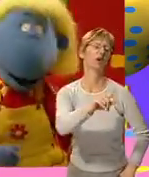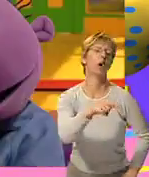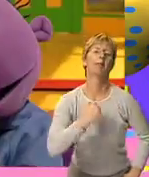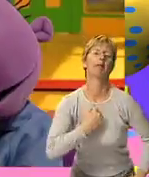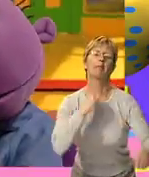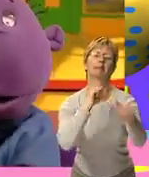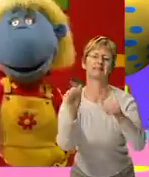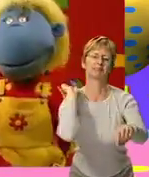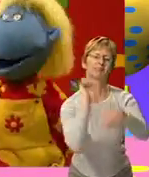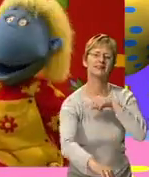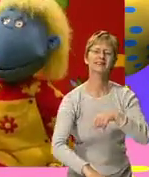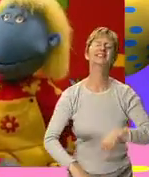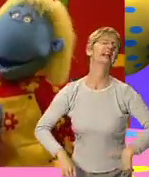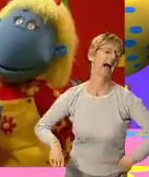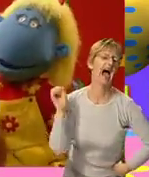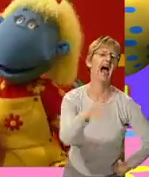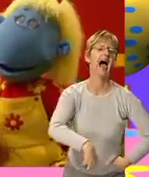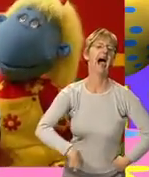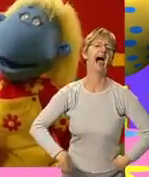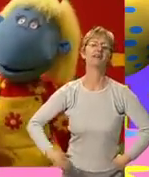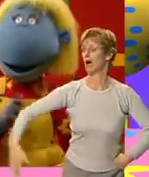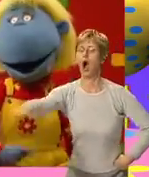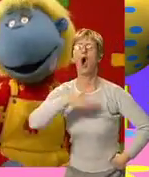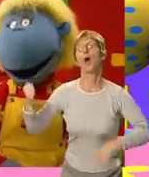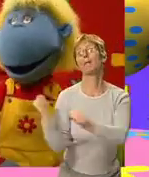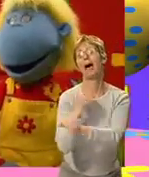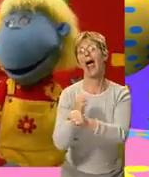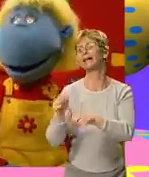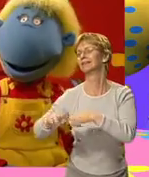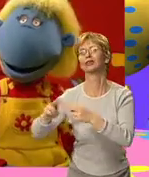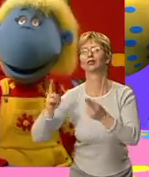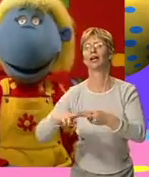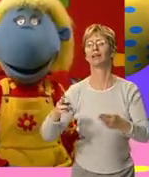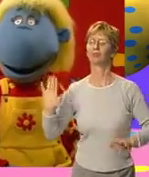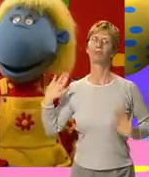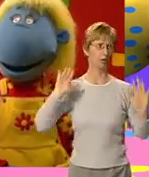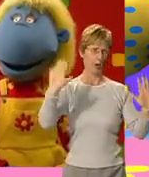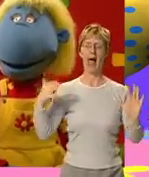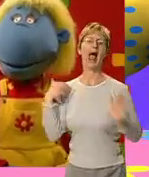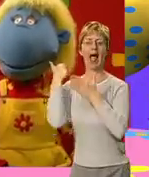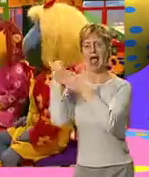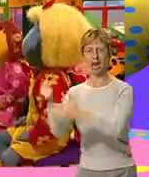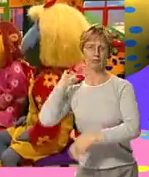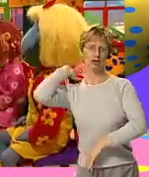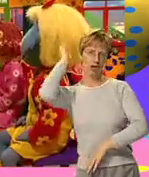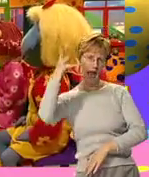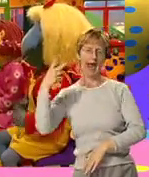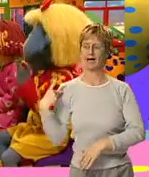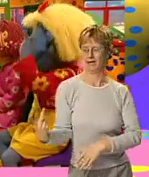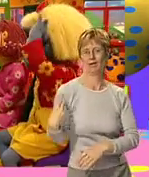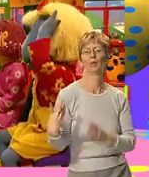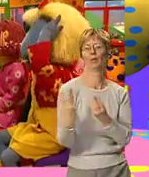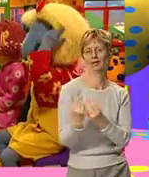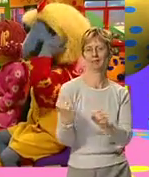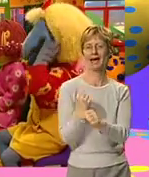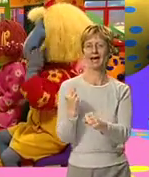could make. It would. Right. Then why don't we all make something? I can help Jake. We'll make something together. Oh, yeah. Can it